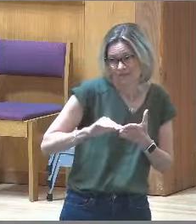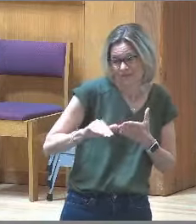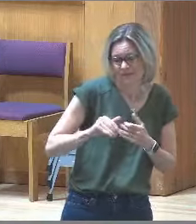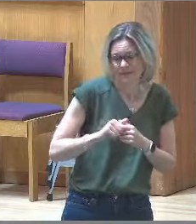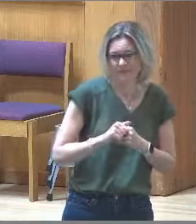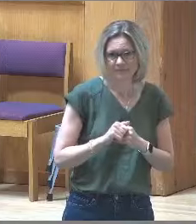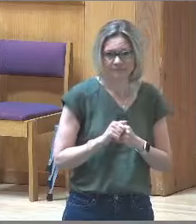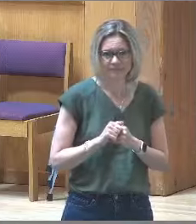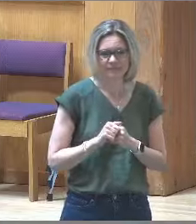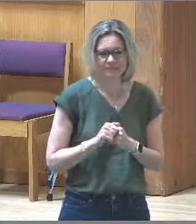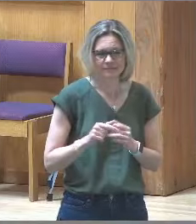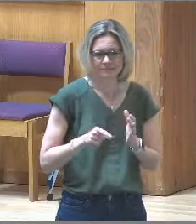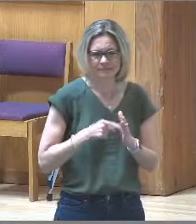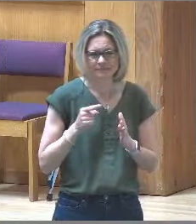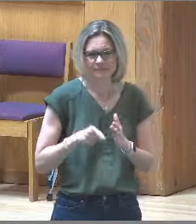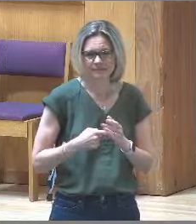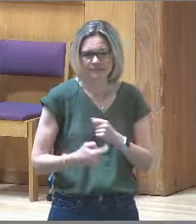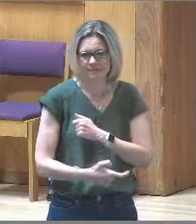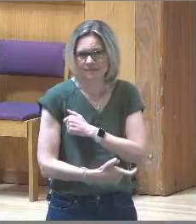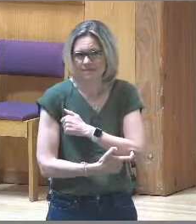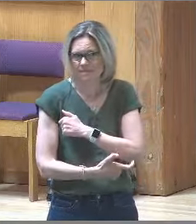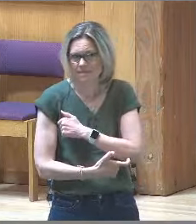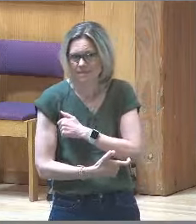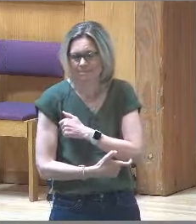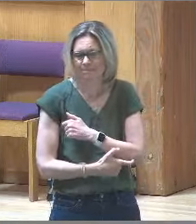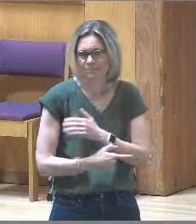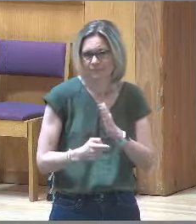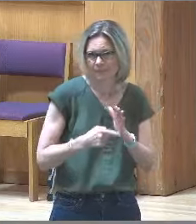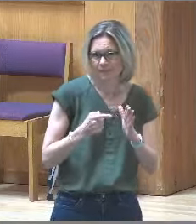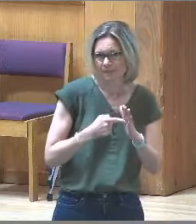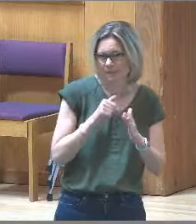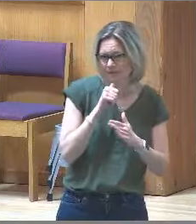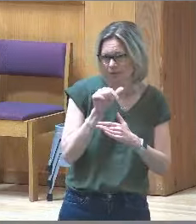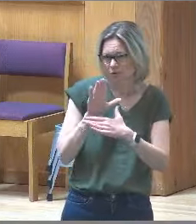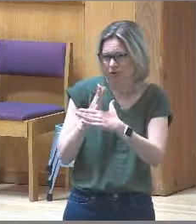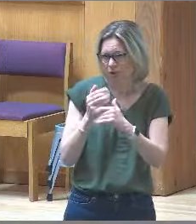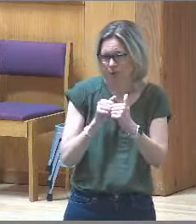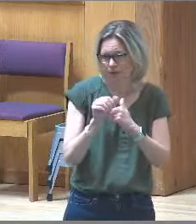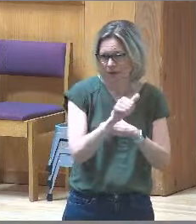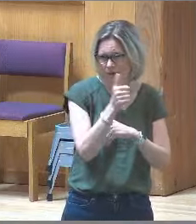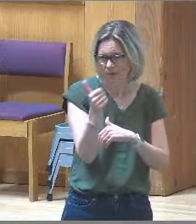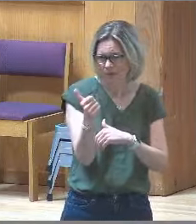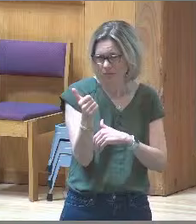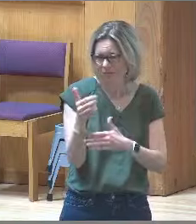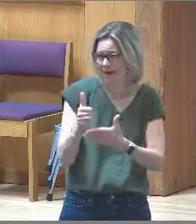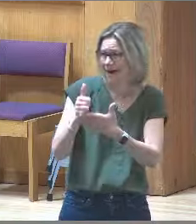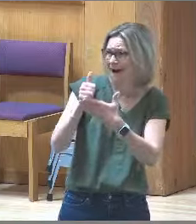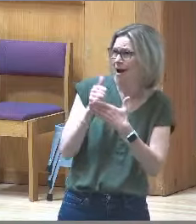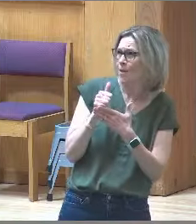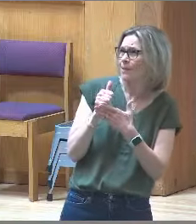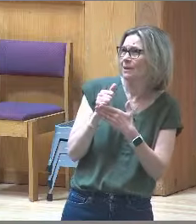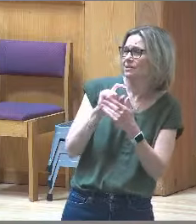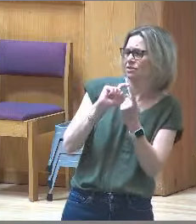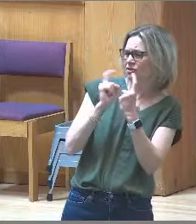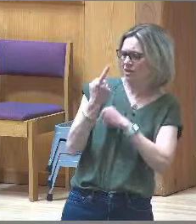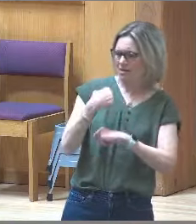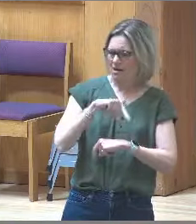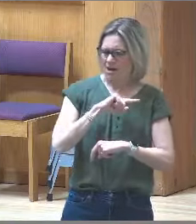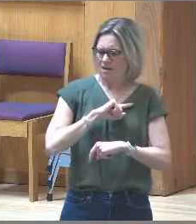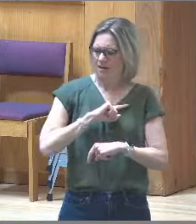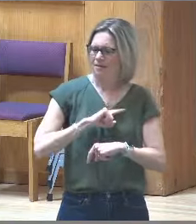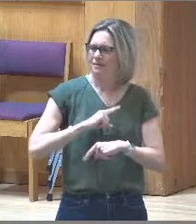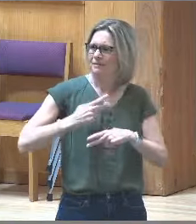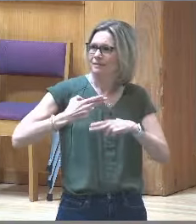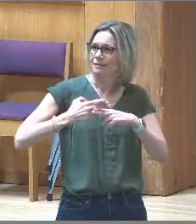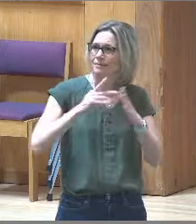are tempted, and when we sometimes don't share the bread with others. Help us and change us in the name of Jesus. And